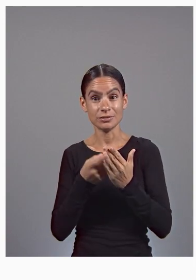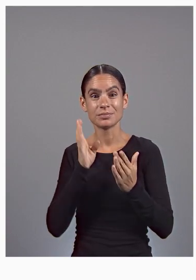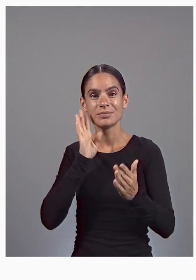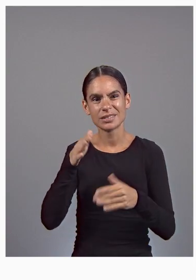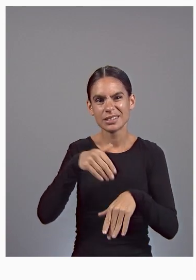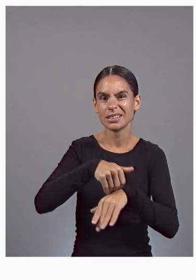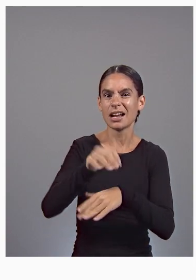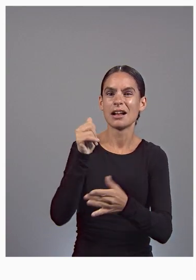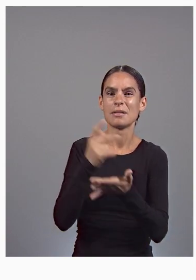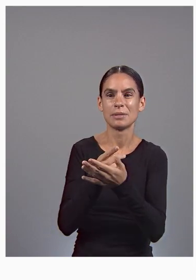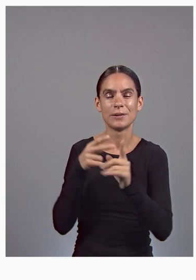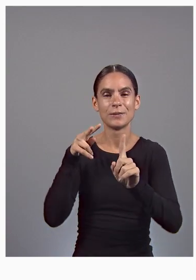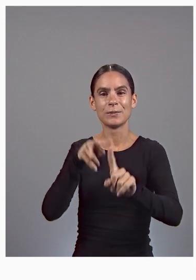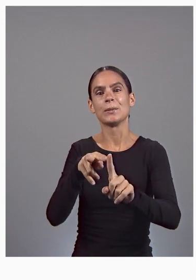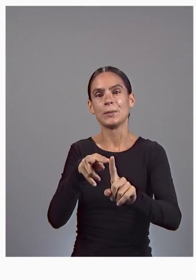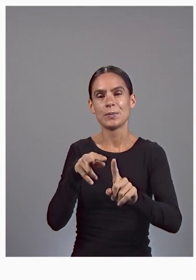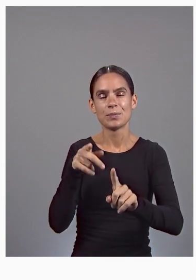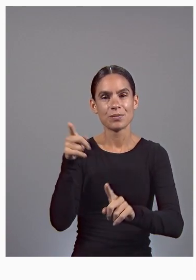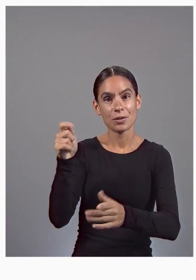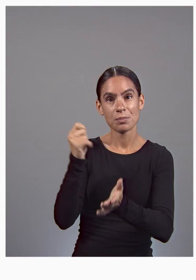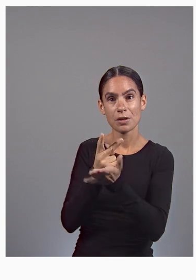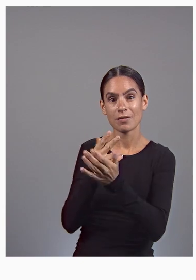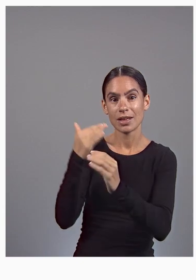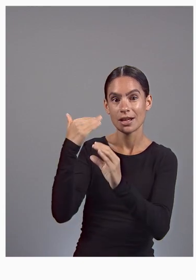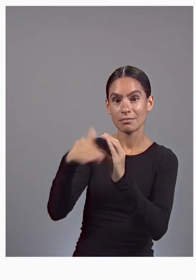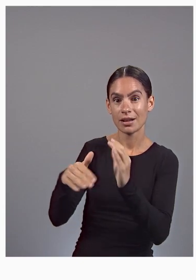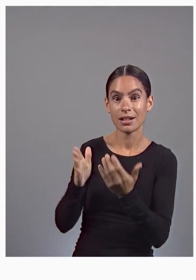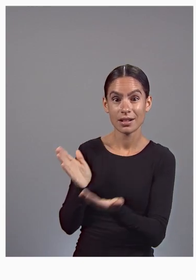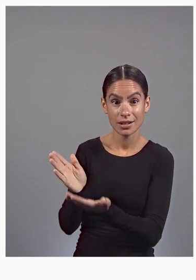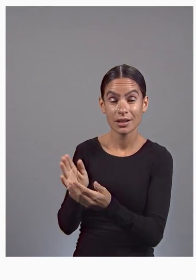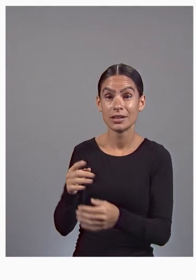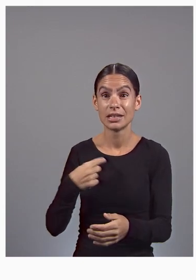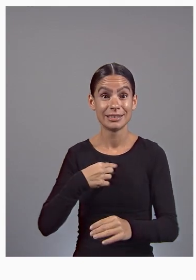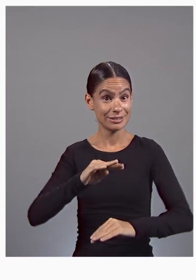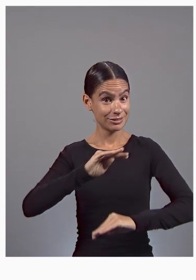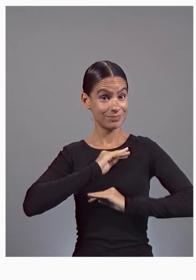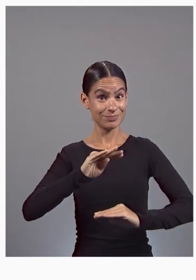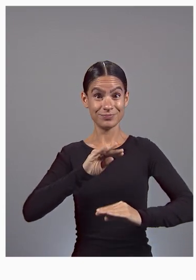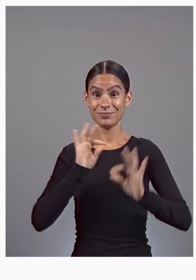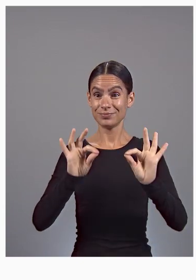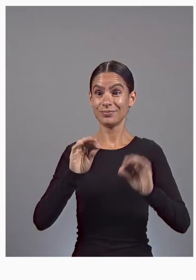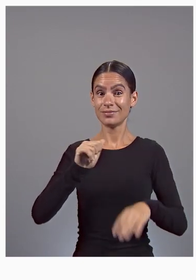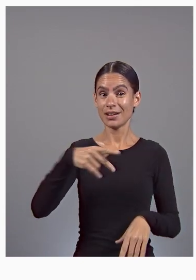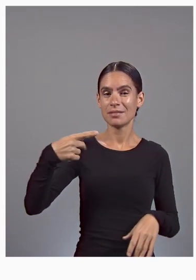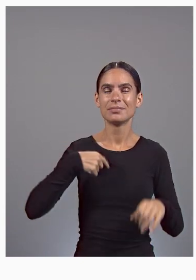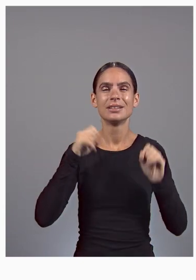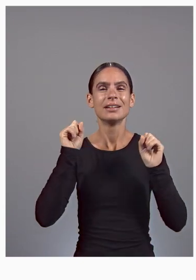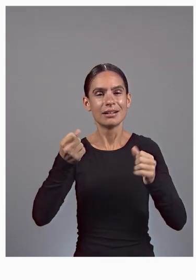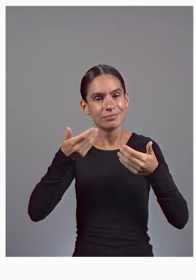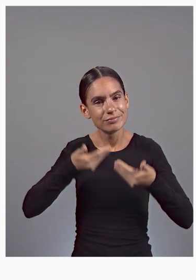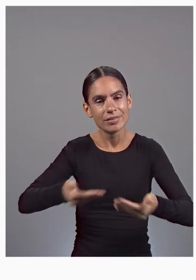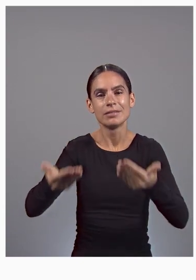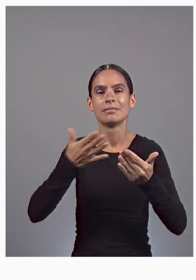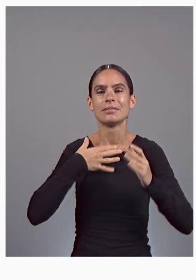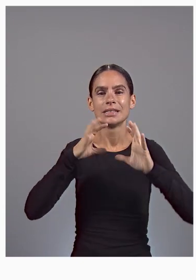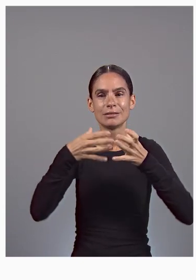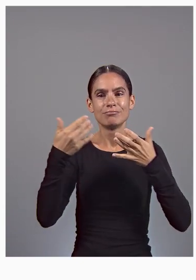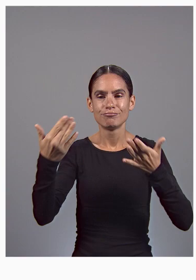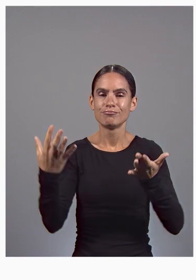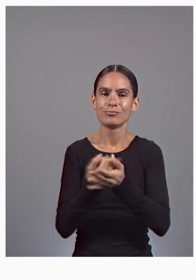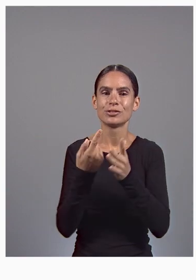the approvers in email. When I'm happy with my app, I can share it with my users, and I can add it to my chat